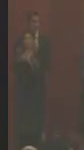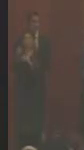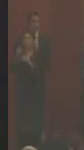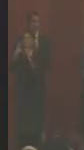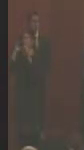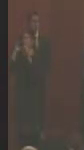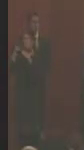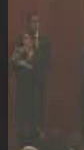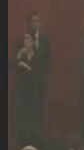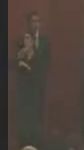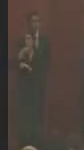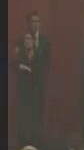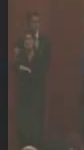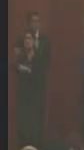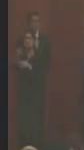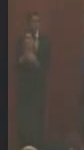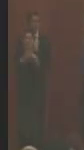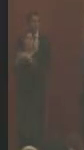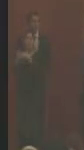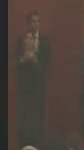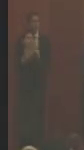representatives from the media,